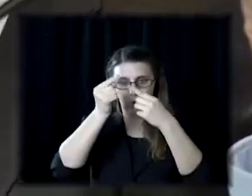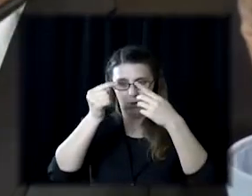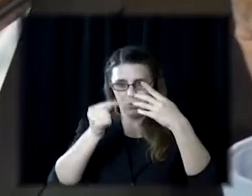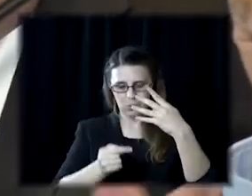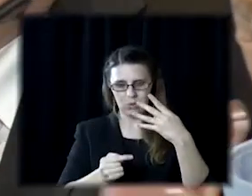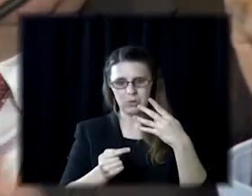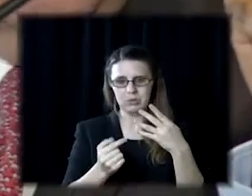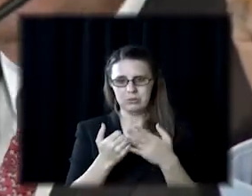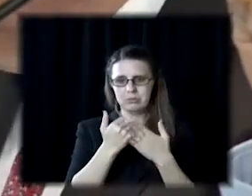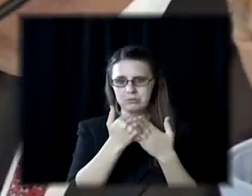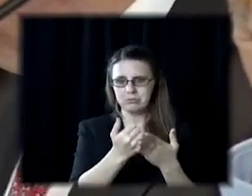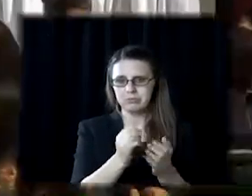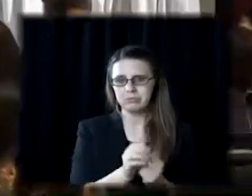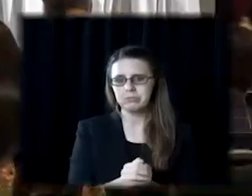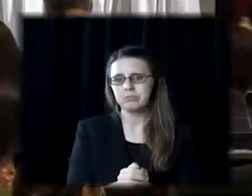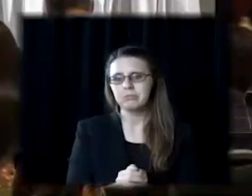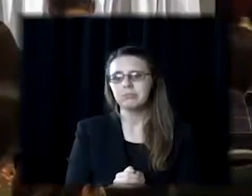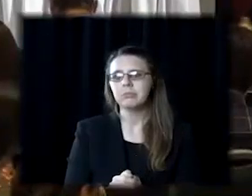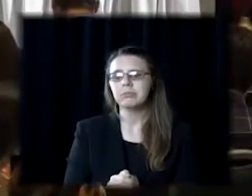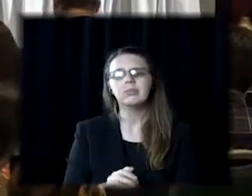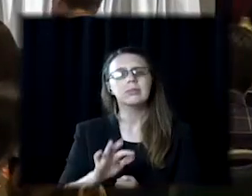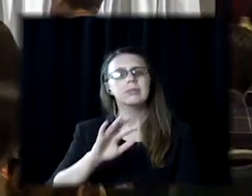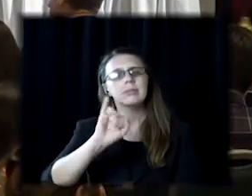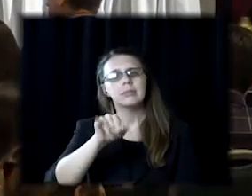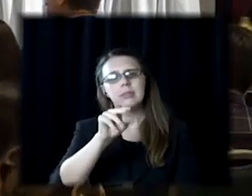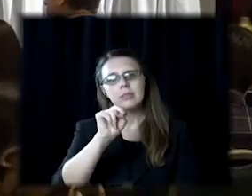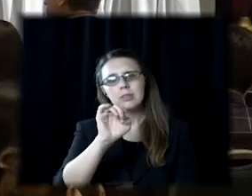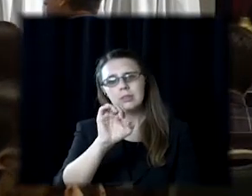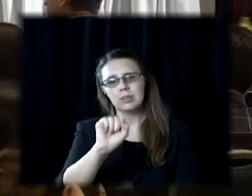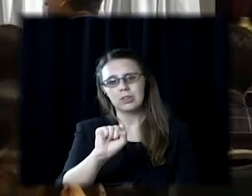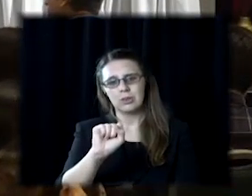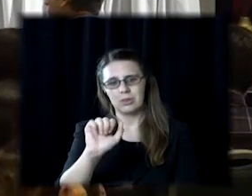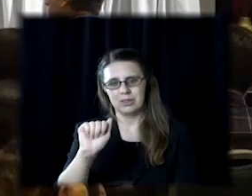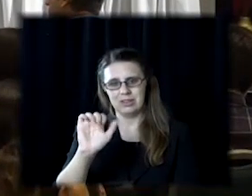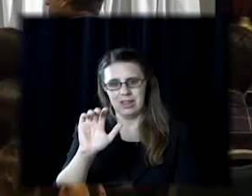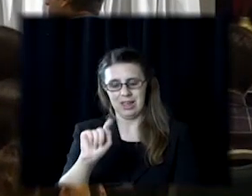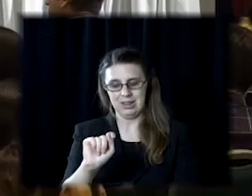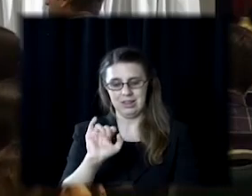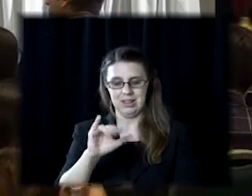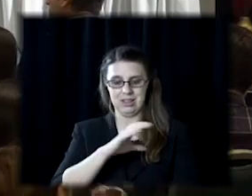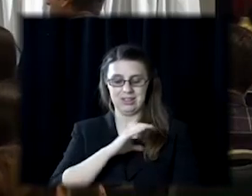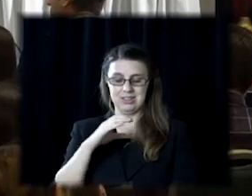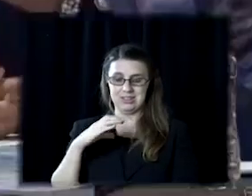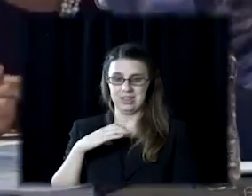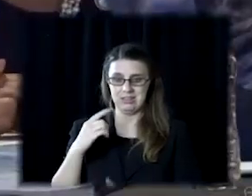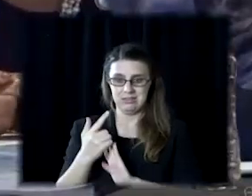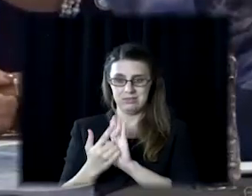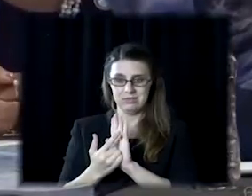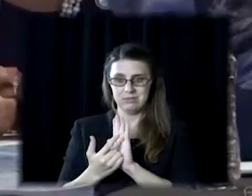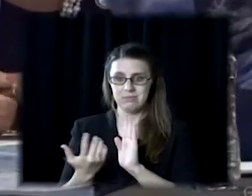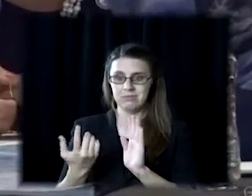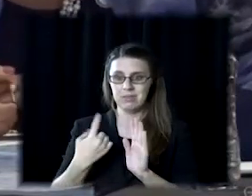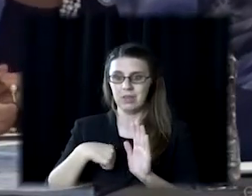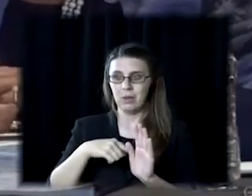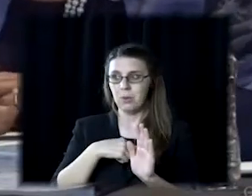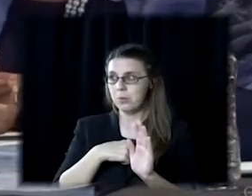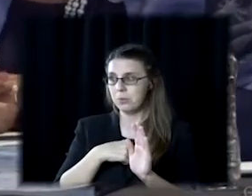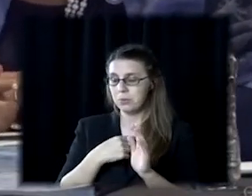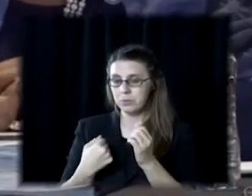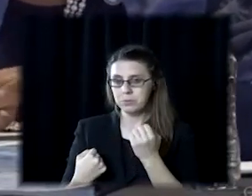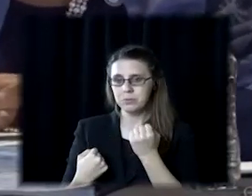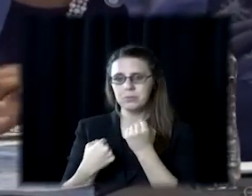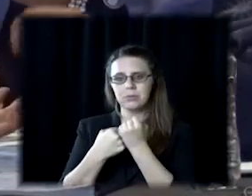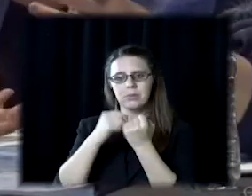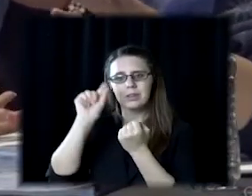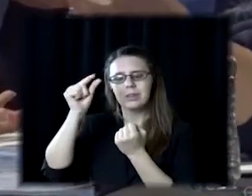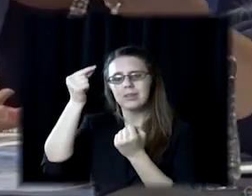itself. With regard to the Jones Act, it's a congressional action that's required. We were supportive of the government's request for a,